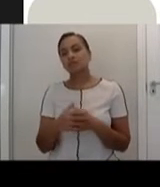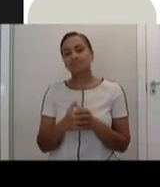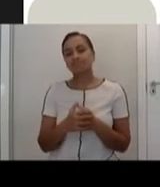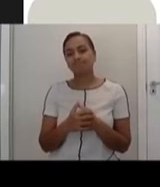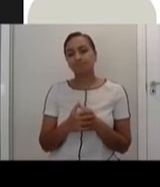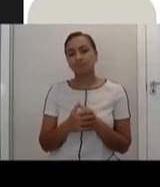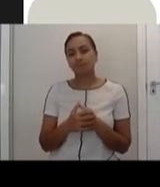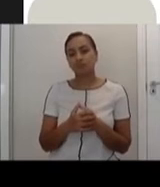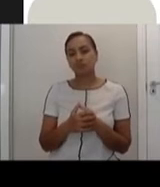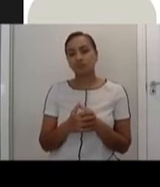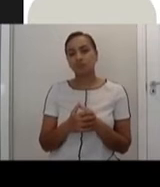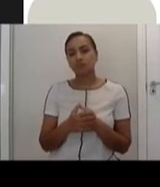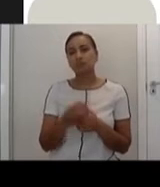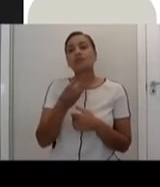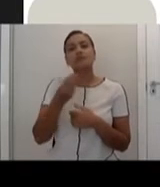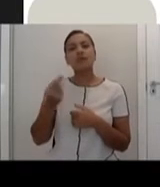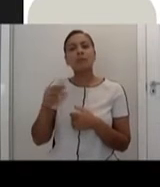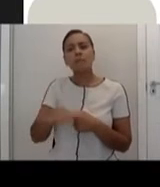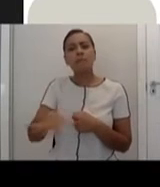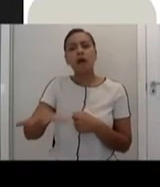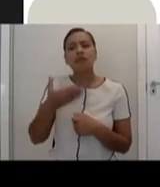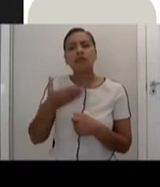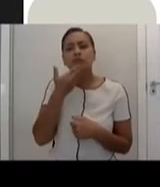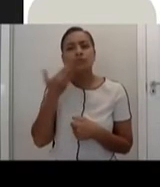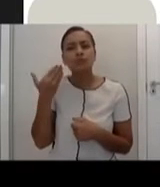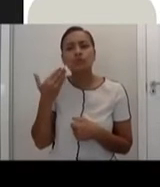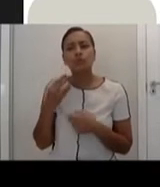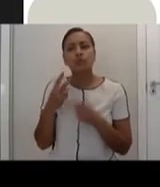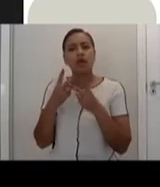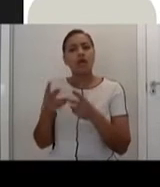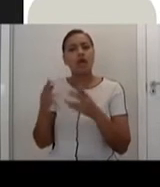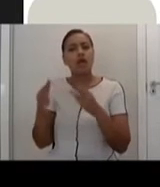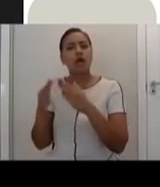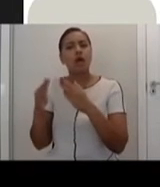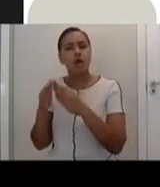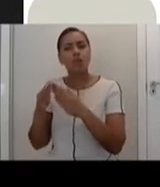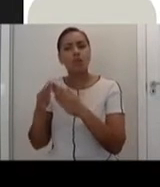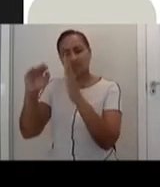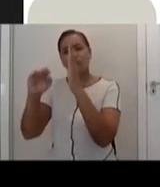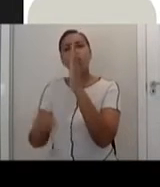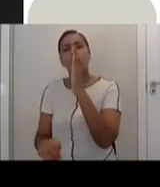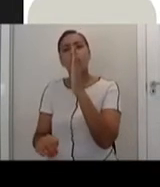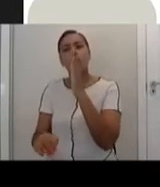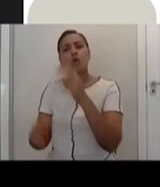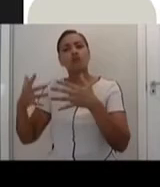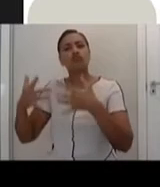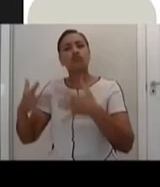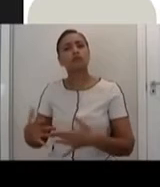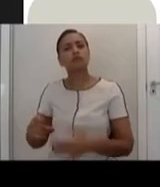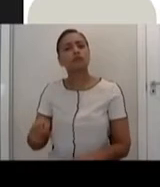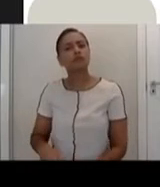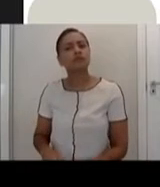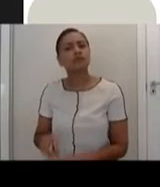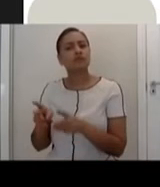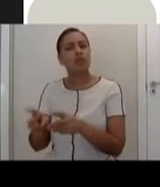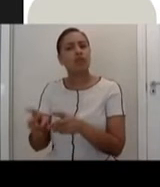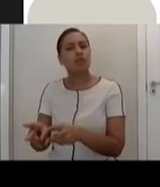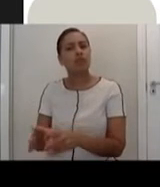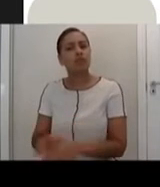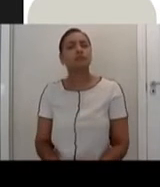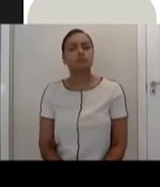any, and their prevalence rates were lower than us as well, I think, because of that reason.